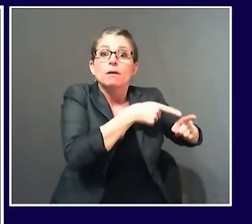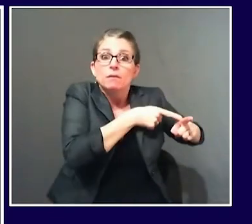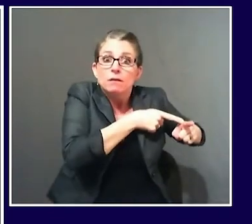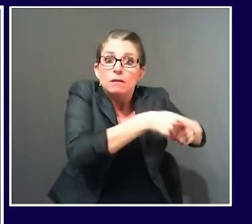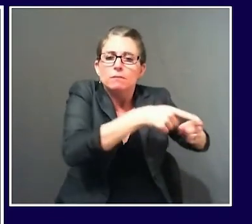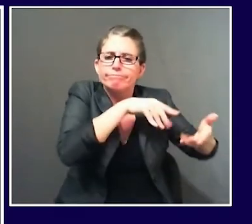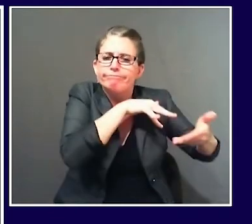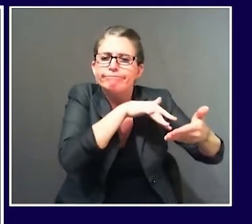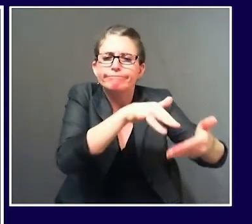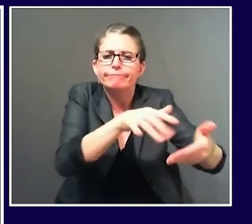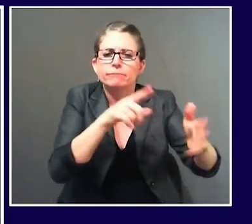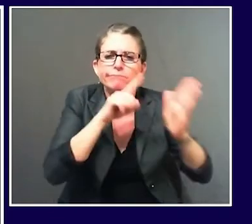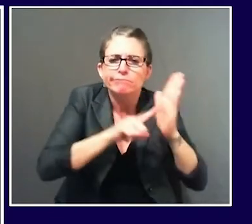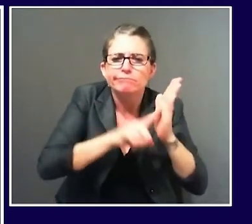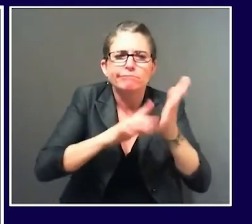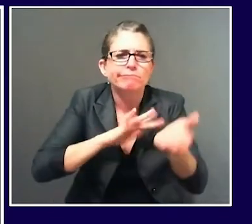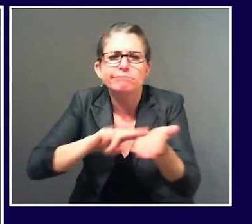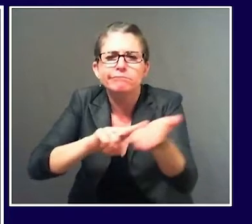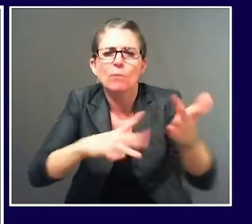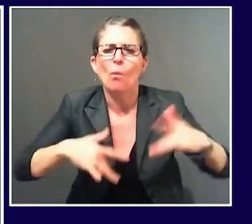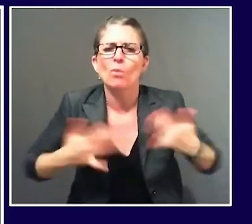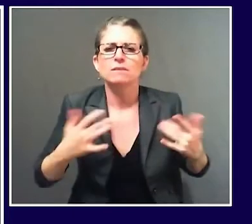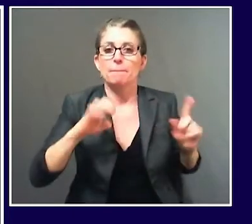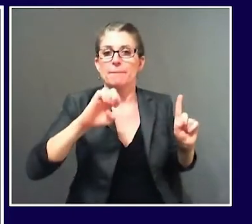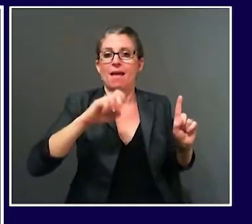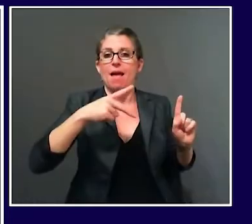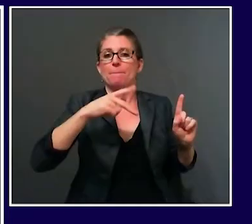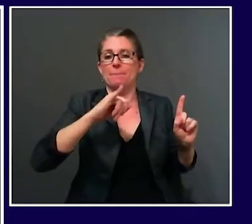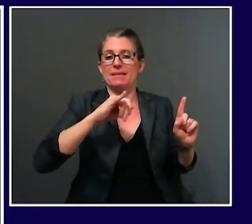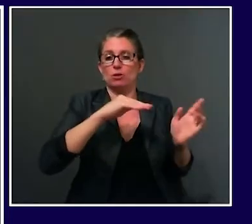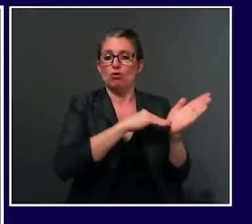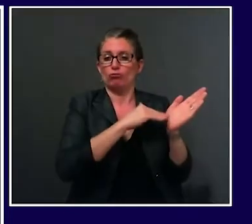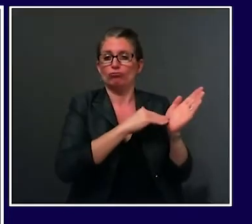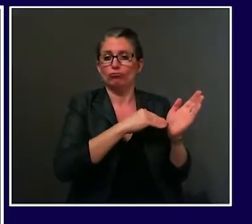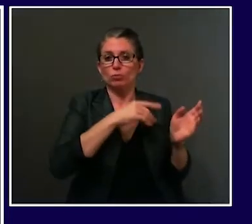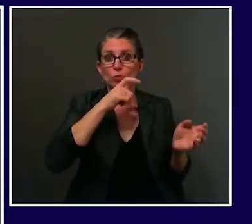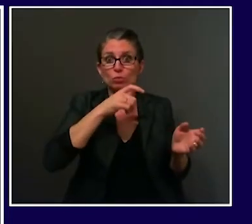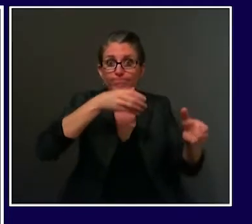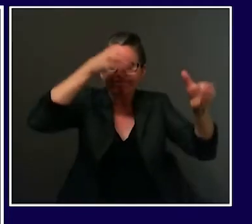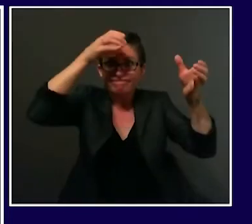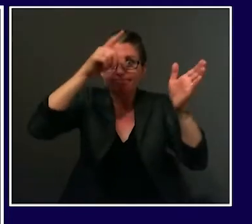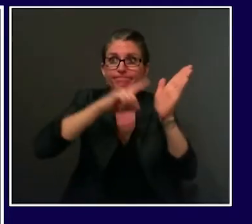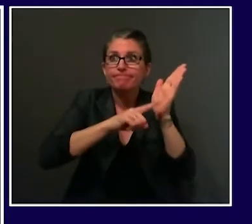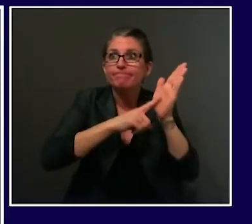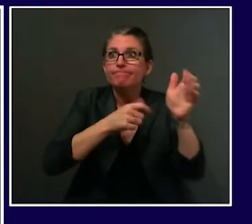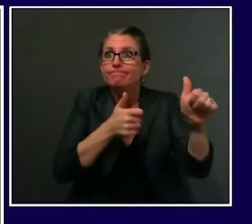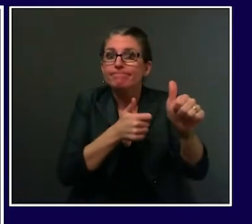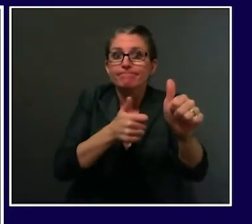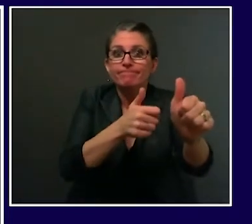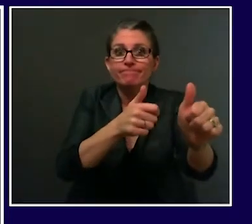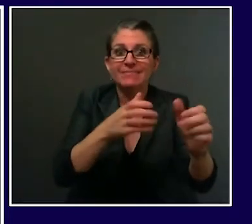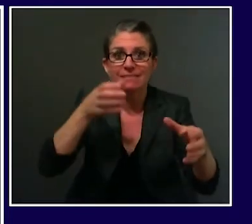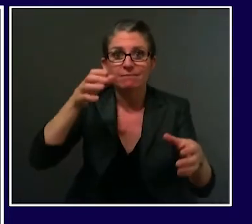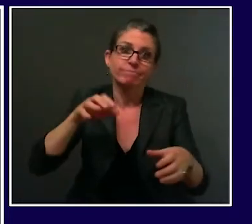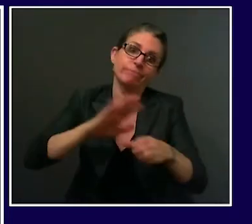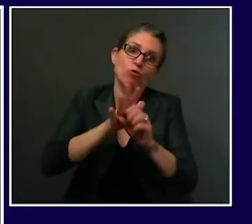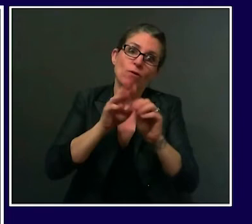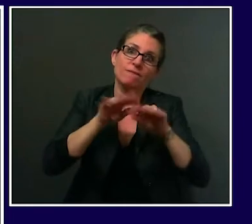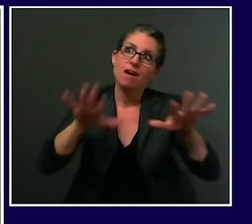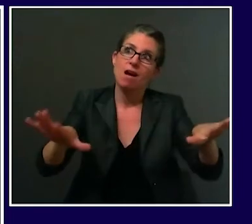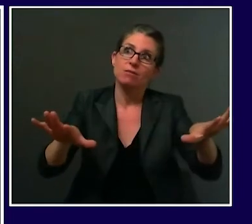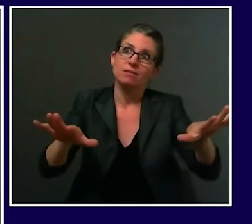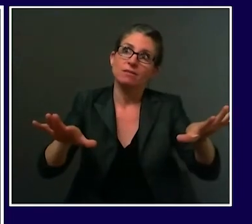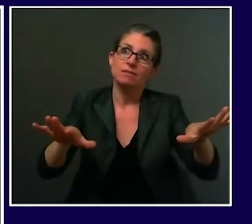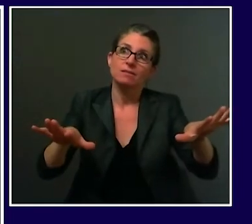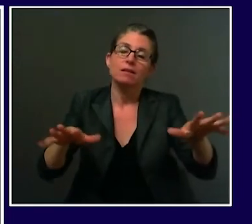when this investigation started that they might have all had in common or done together? Is it as simple as they all ate from the same dozen